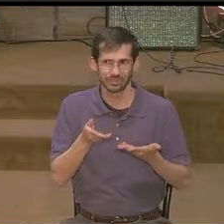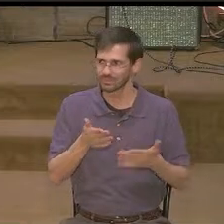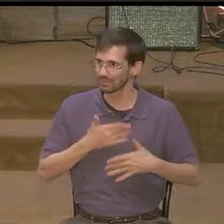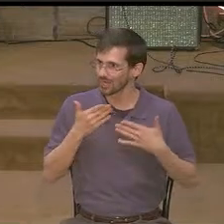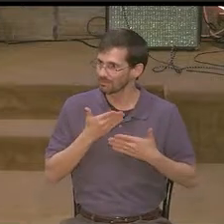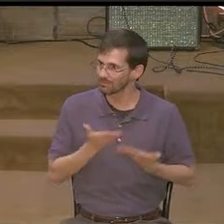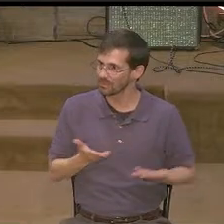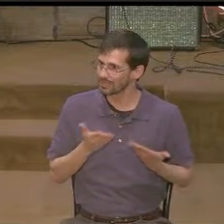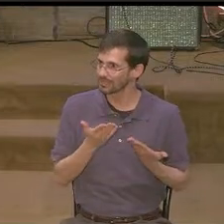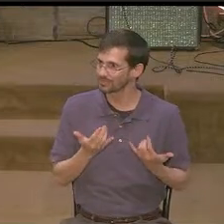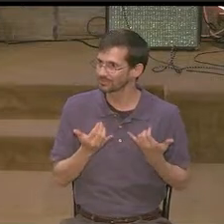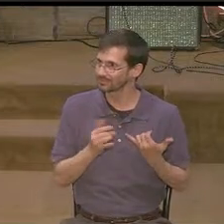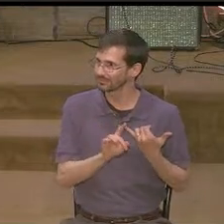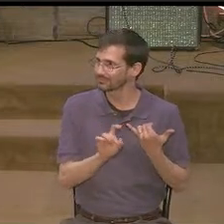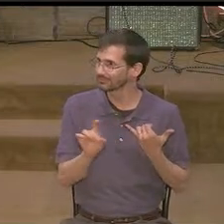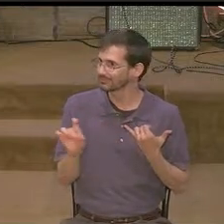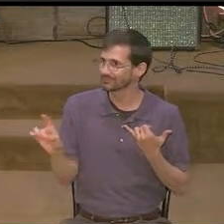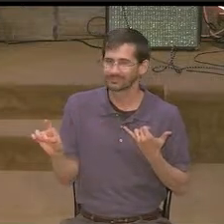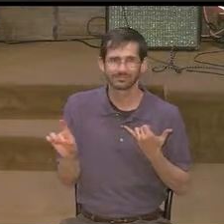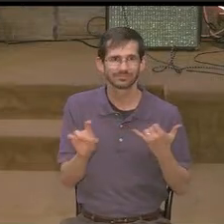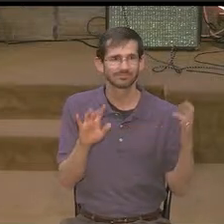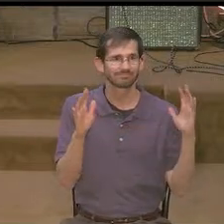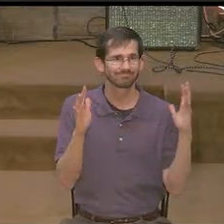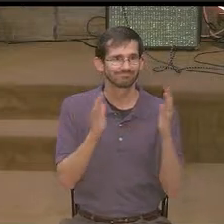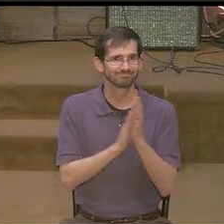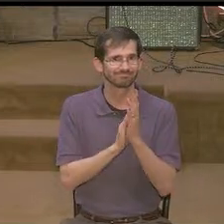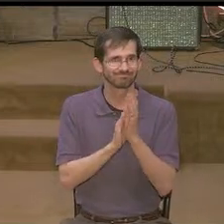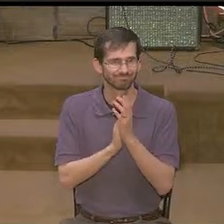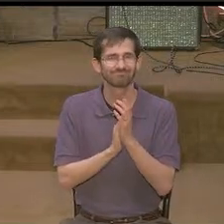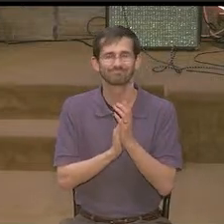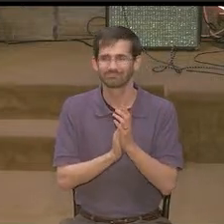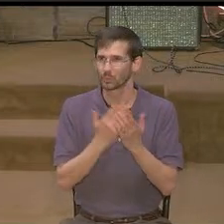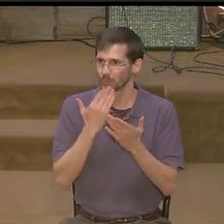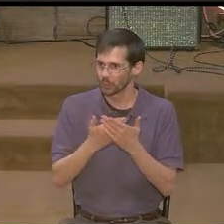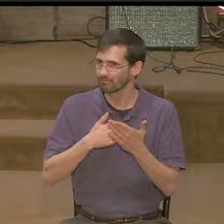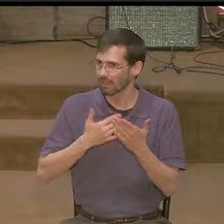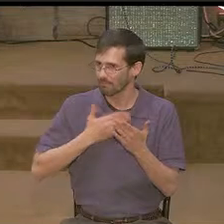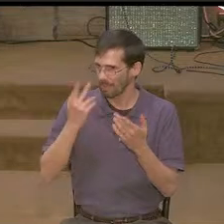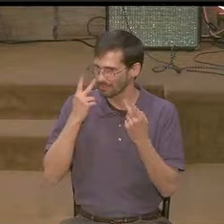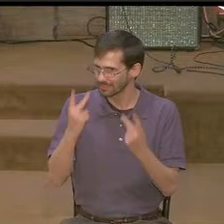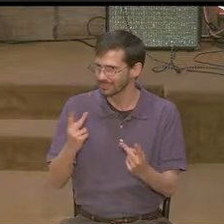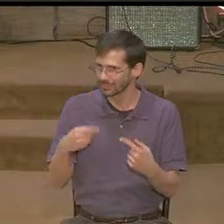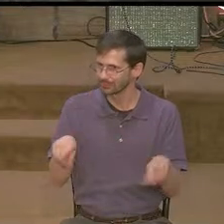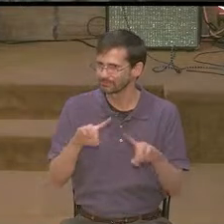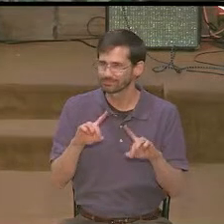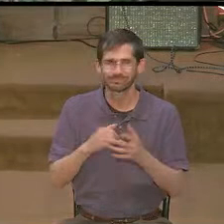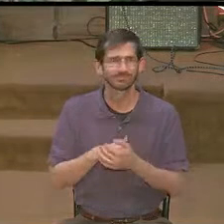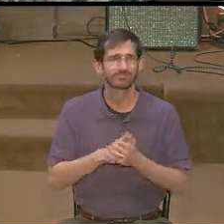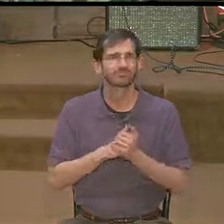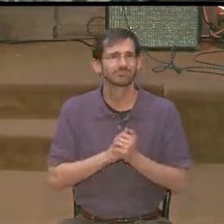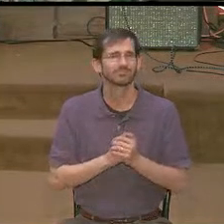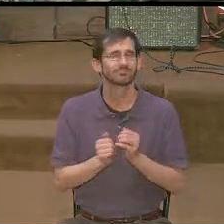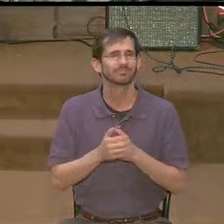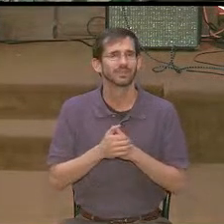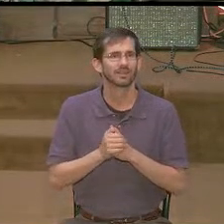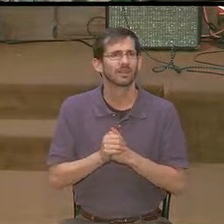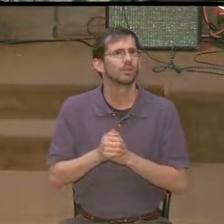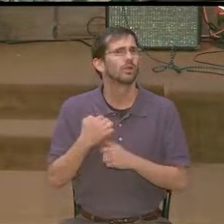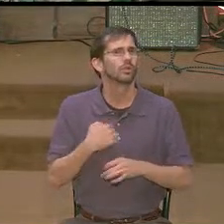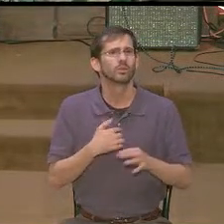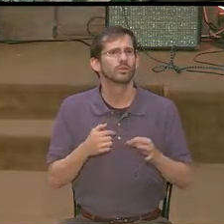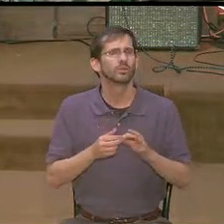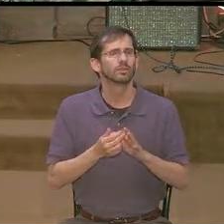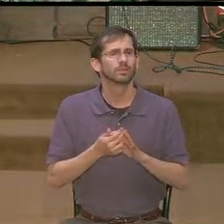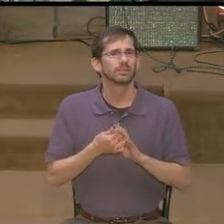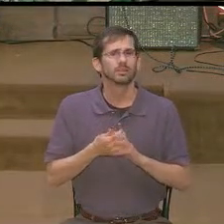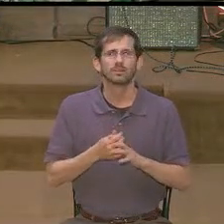to be here tonight? Well, good. I'm happy to see you. And we're just going to have a little time of